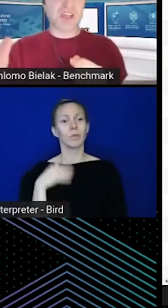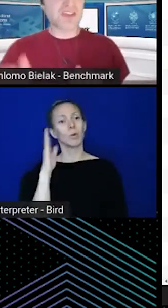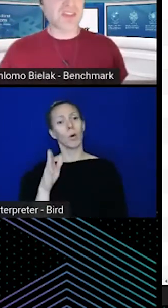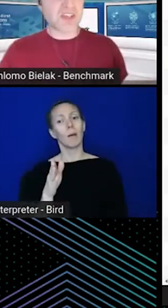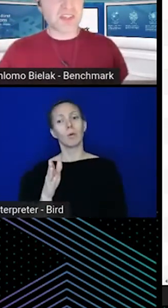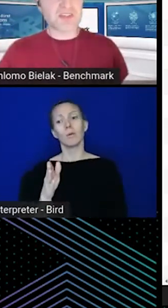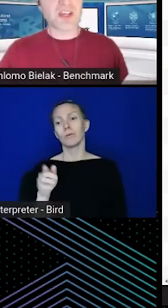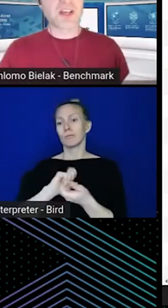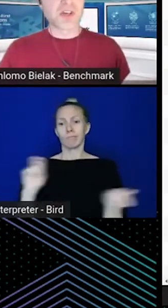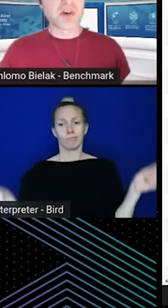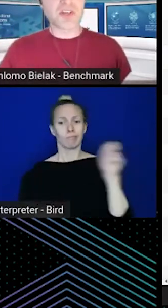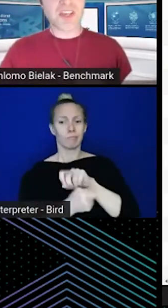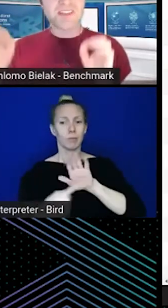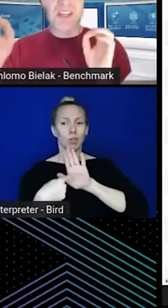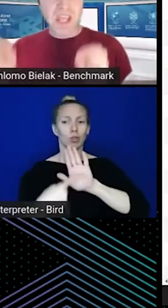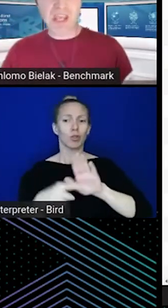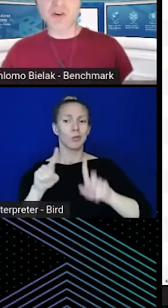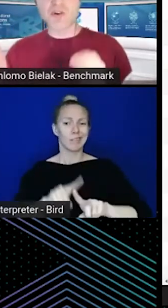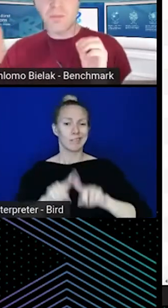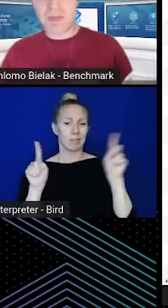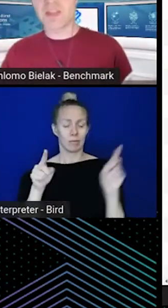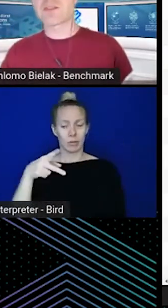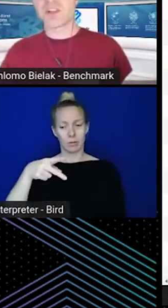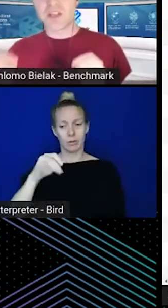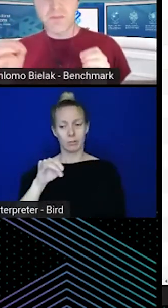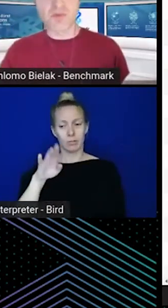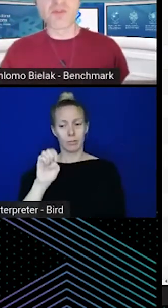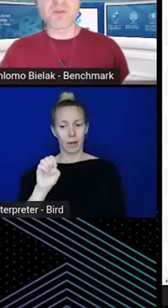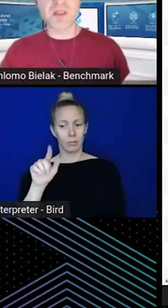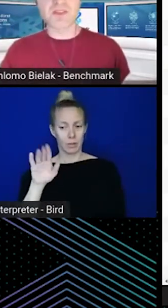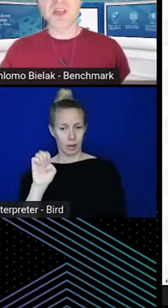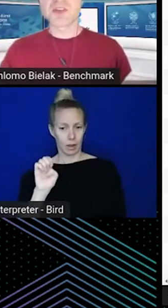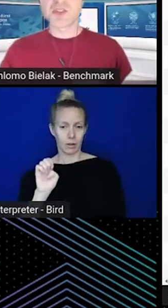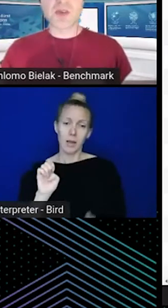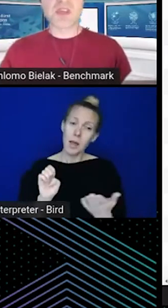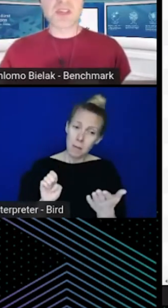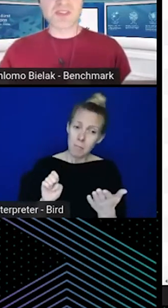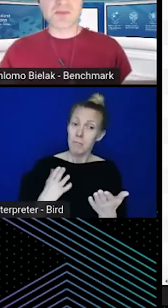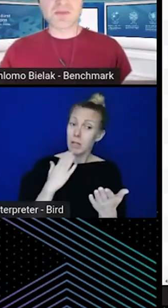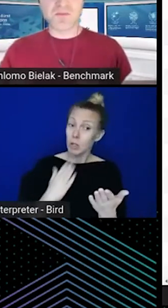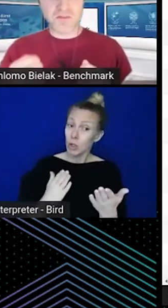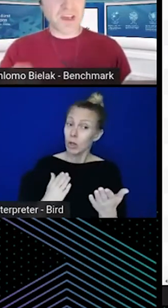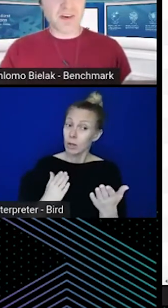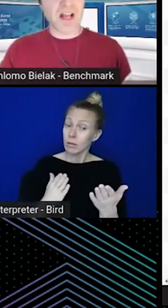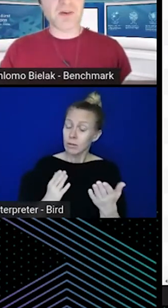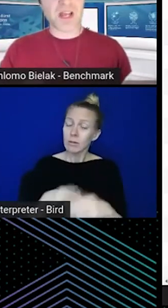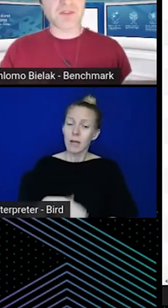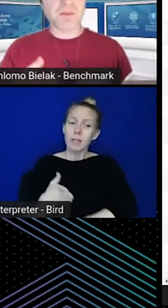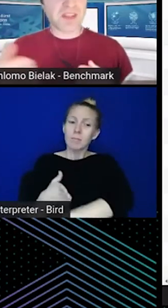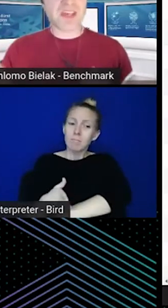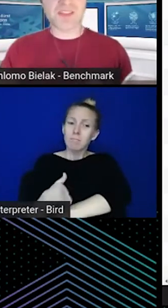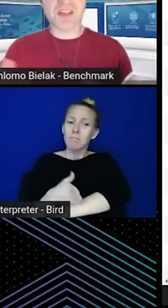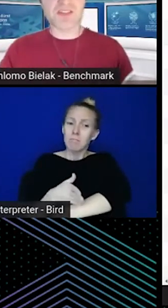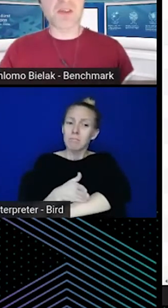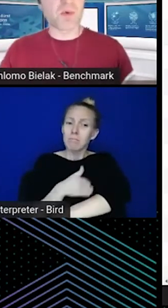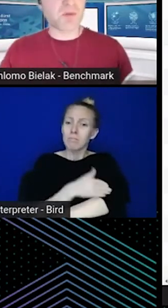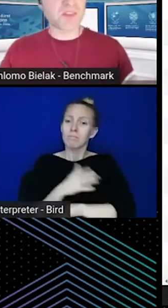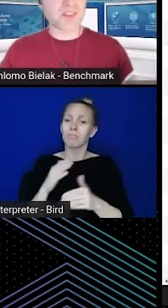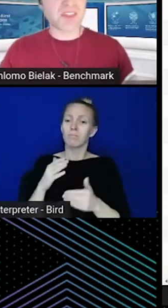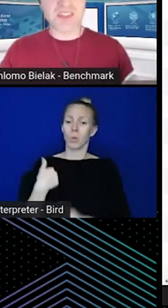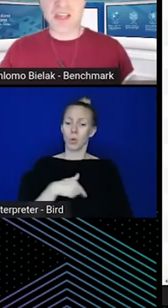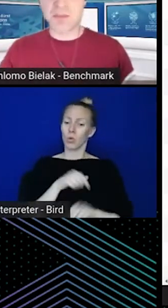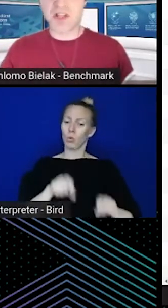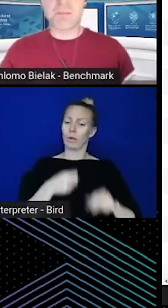not saying this isn't good. It's an incremental improvement so that we can figure out how to make the SDLC